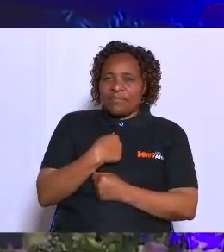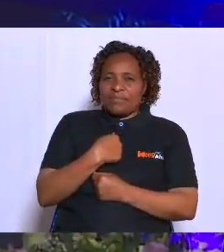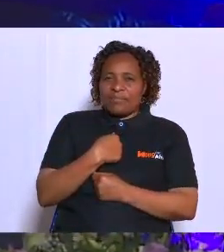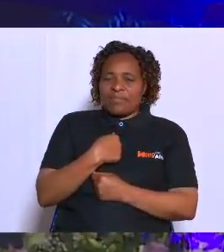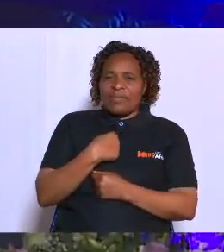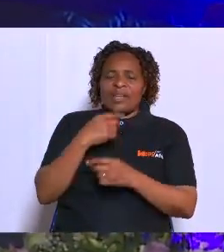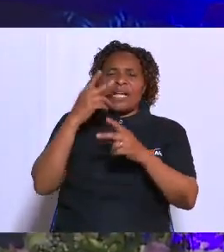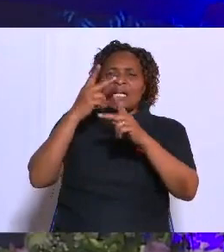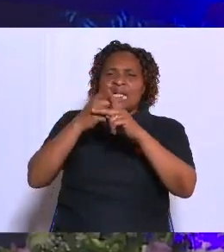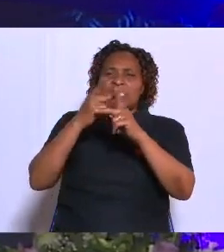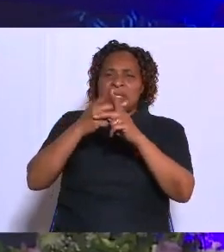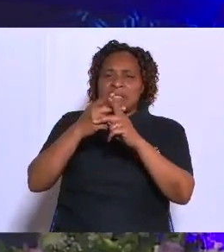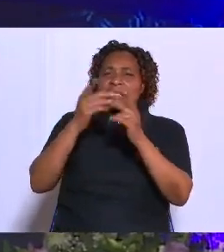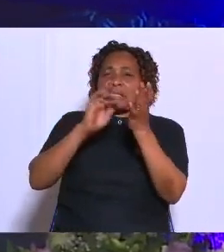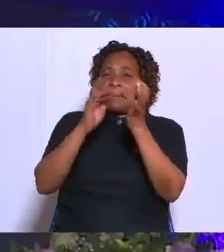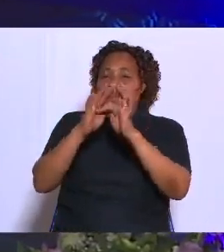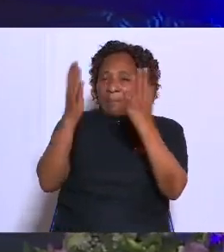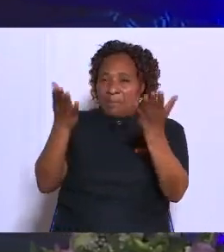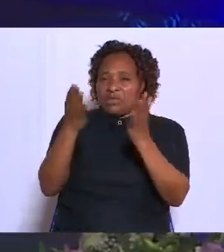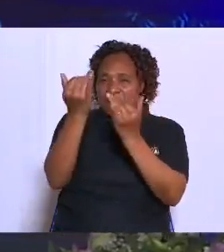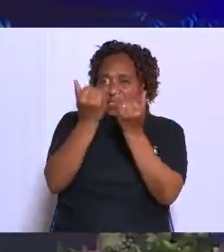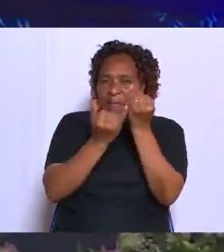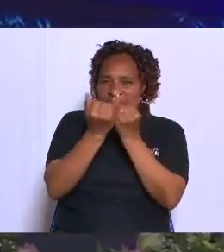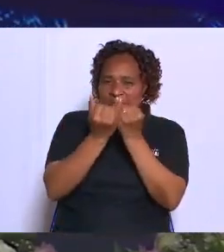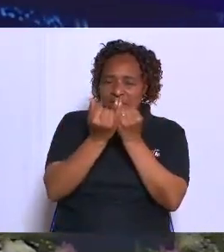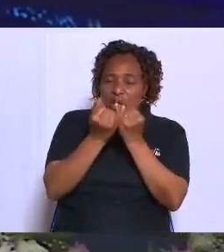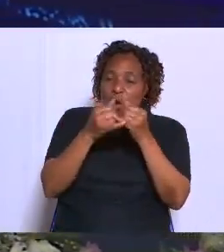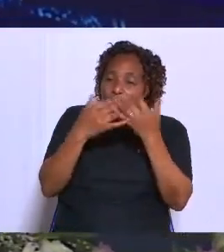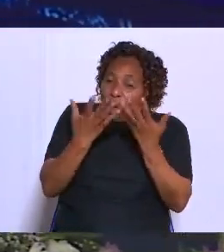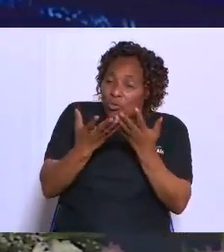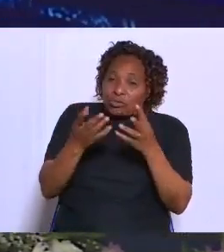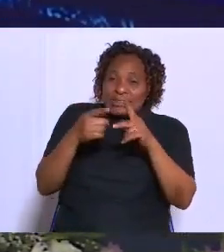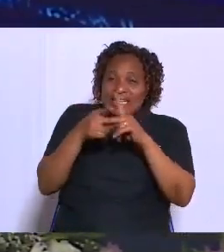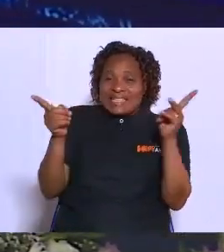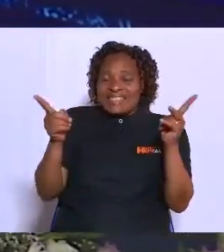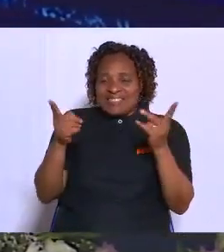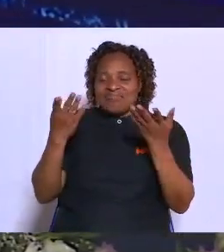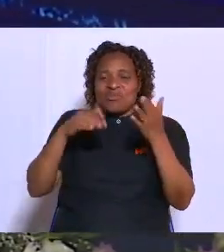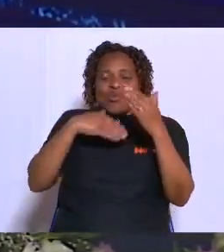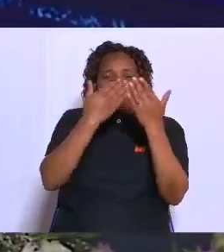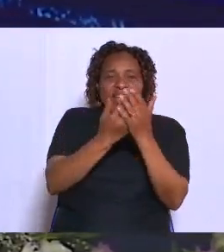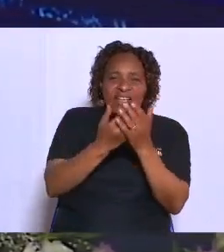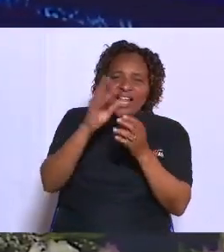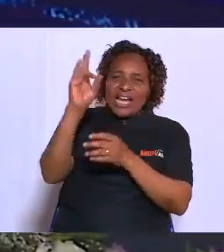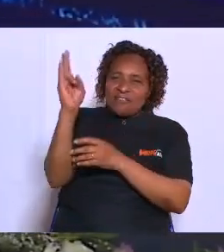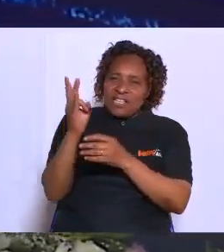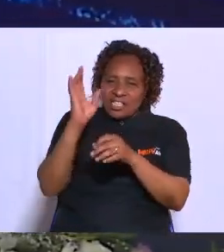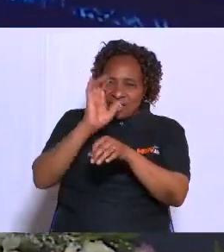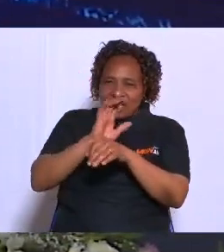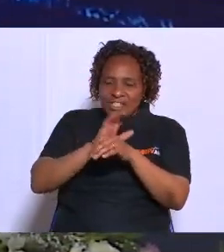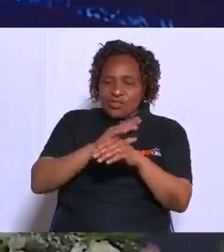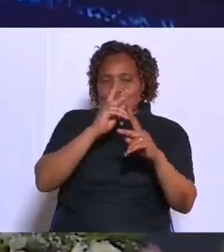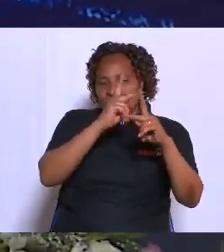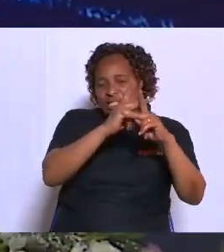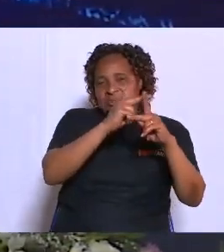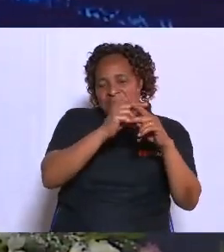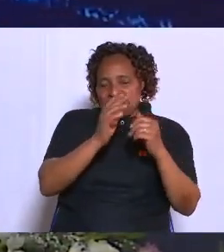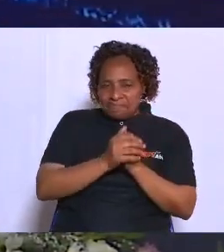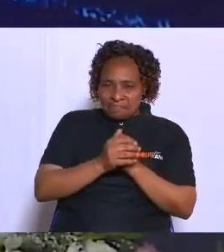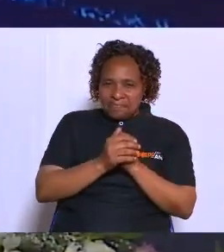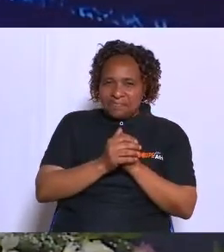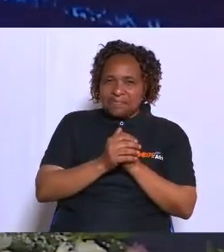you haven't been keeping the Bible Sabbath or maybe you've just begun to attend Adventist Church and you've keeping it